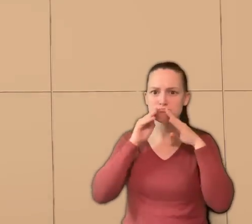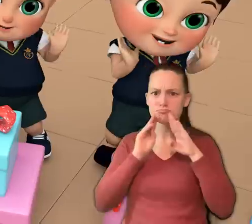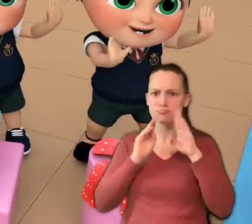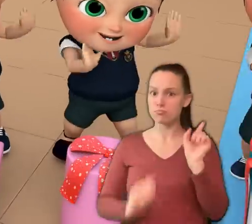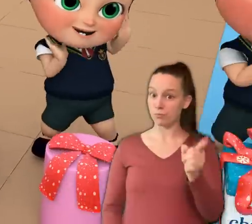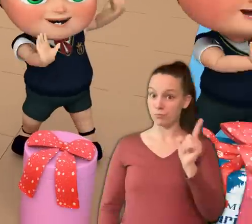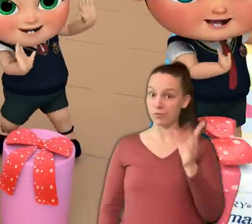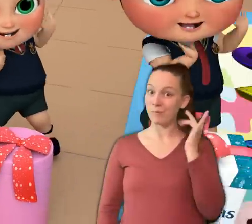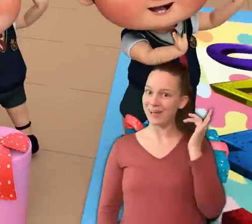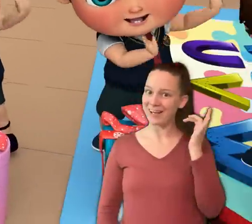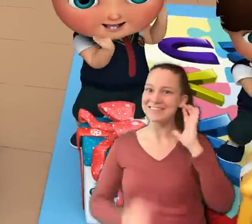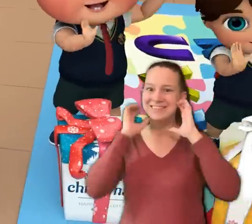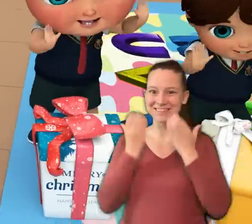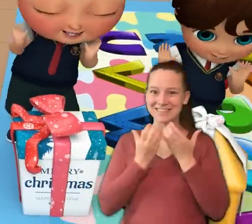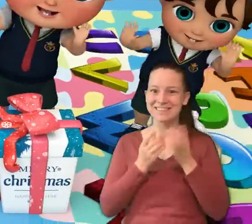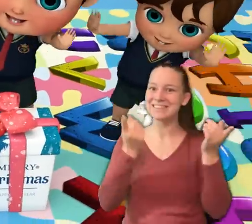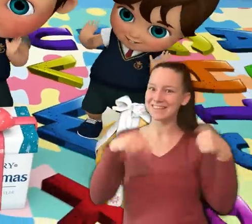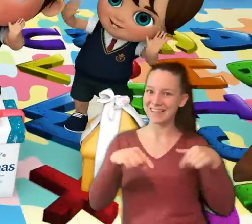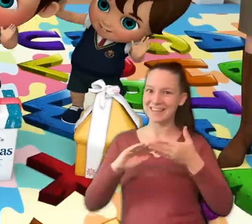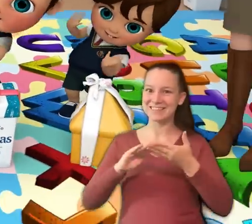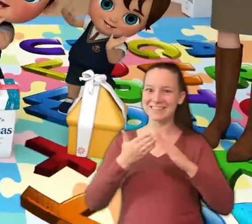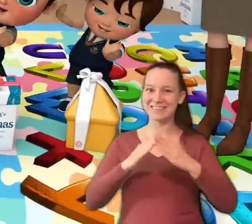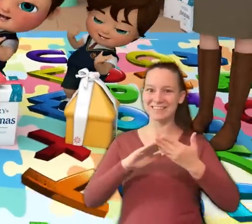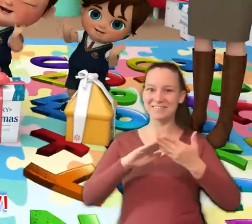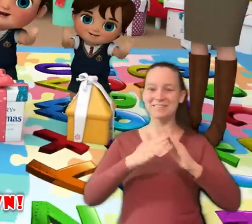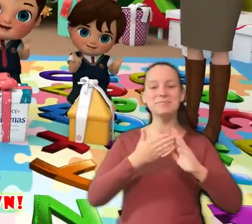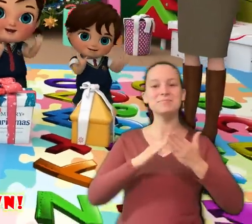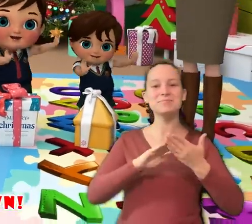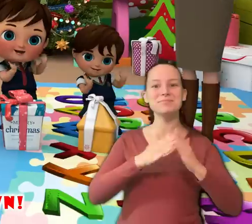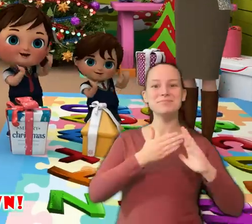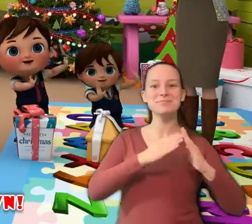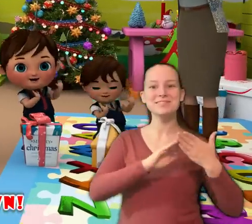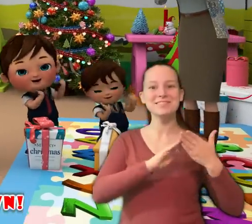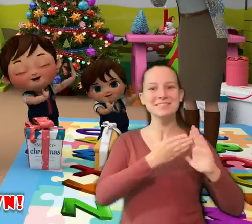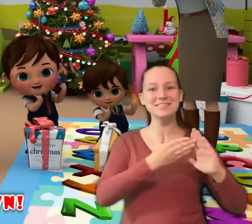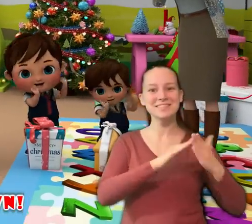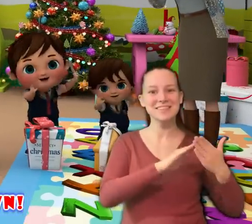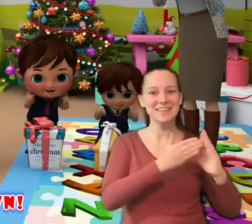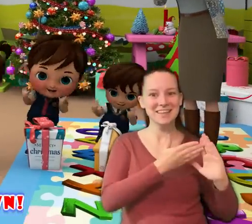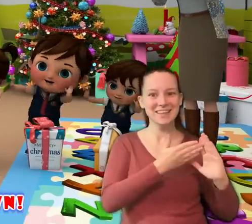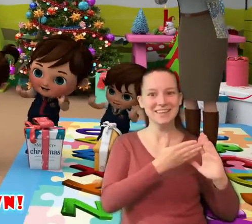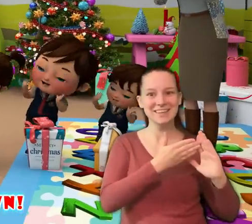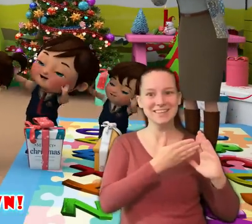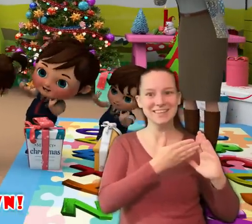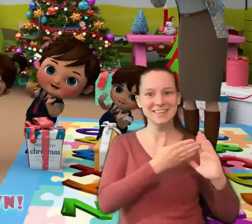pout I'm telling you why Santa Claus is Coming to Town